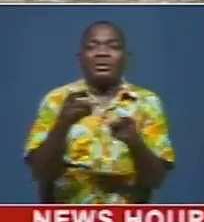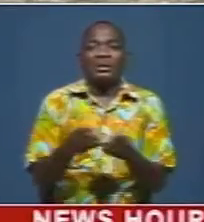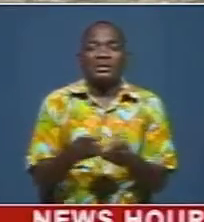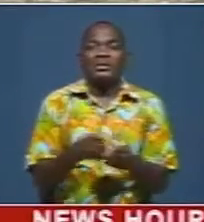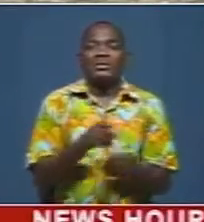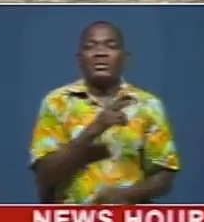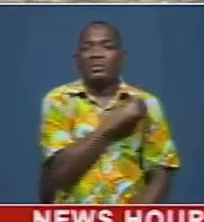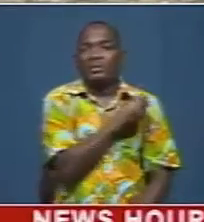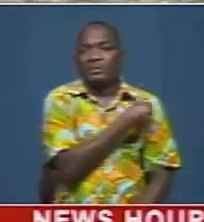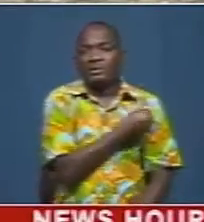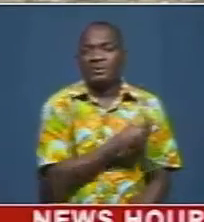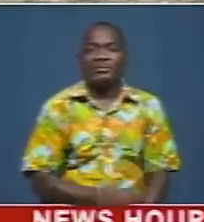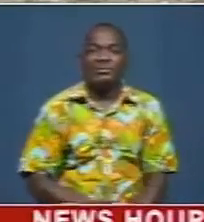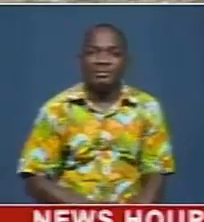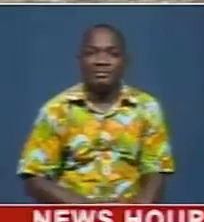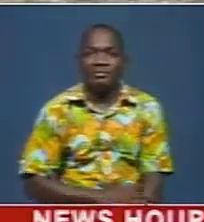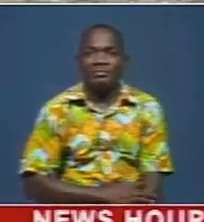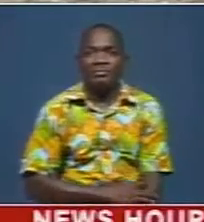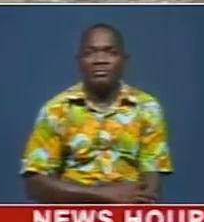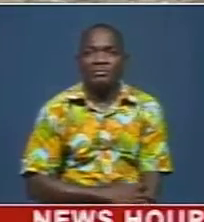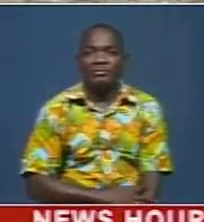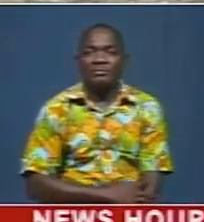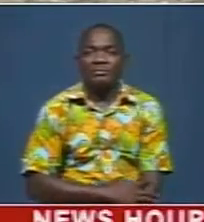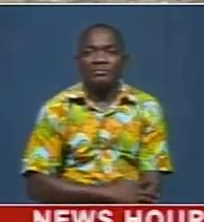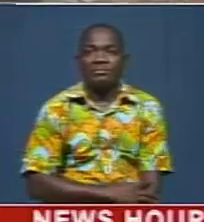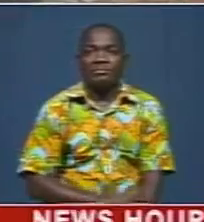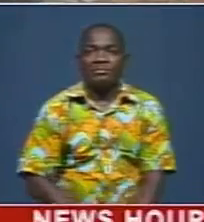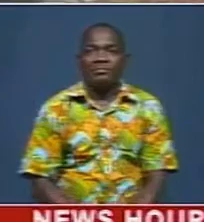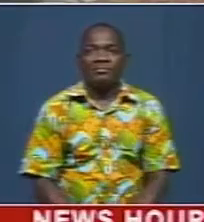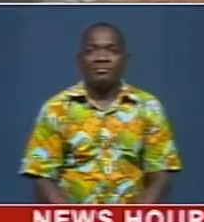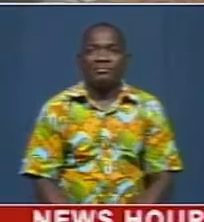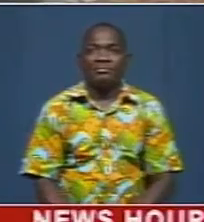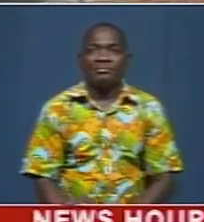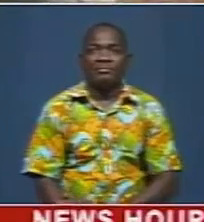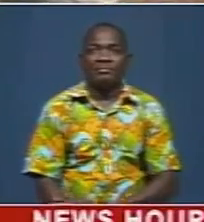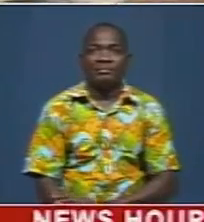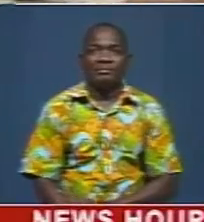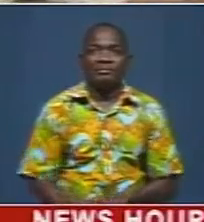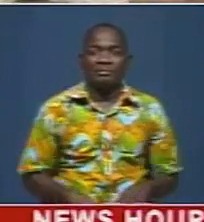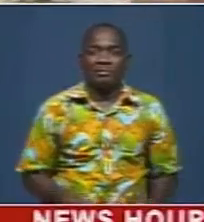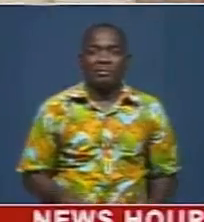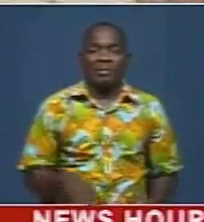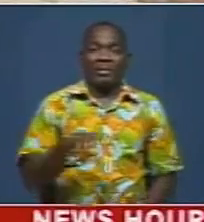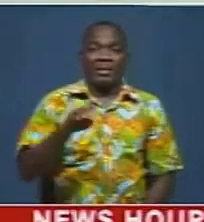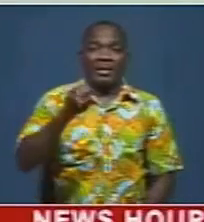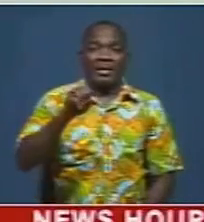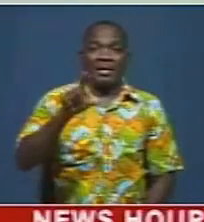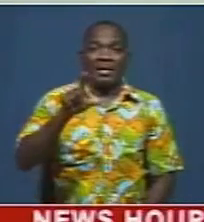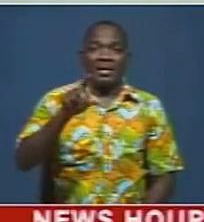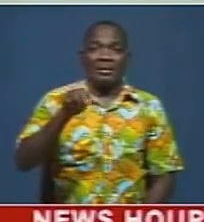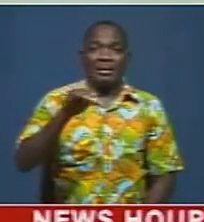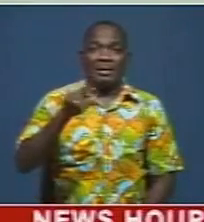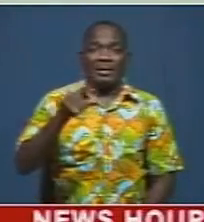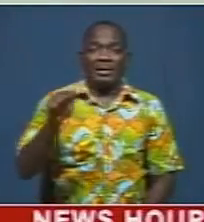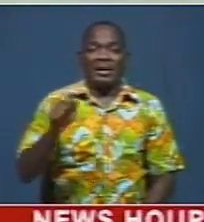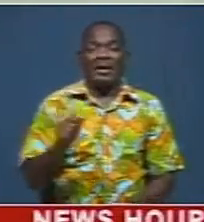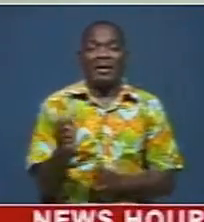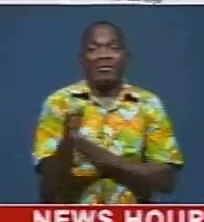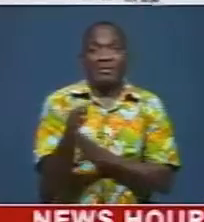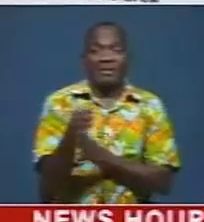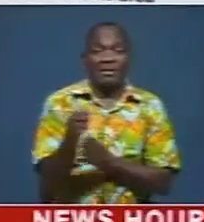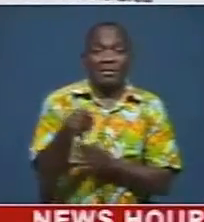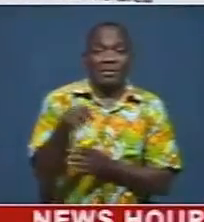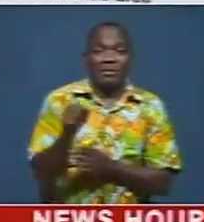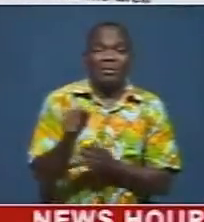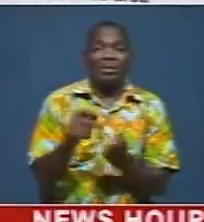The Elmina Fishing Port Rehabilitation and